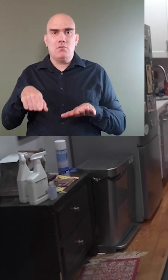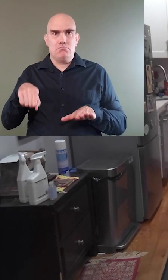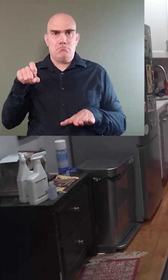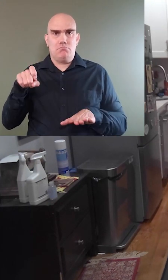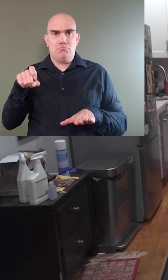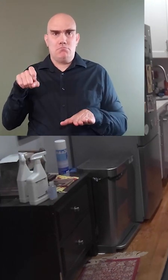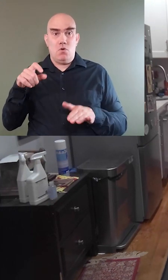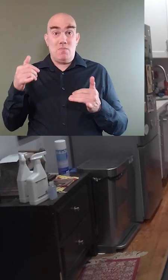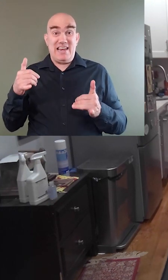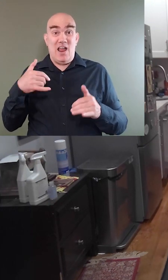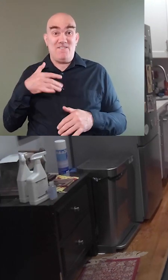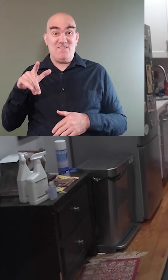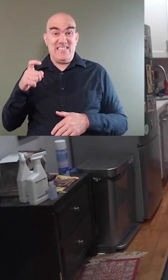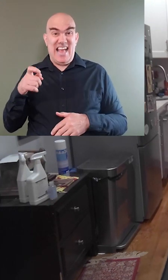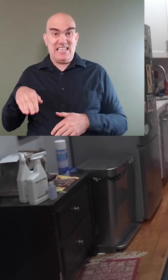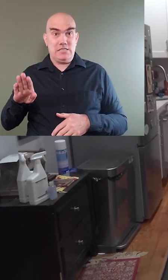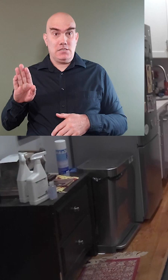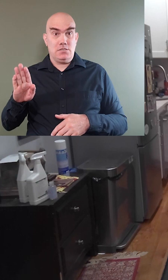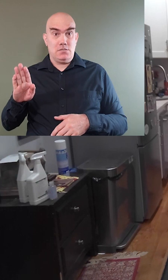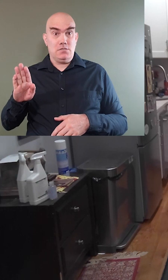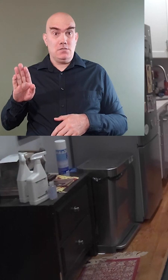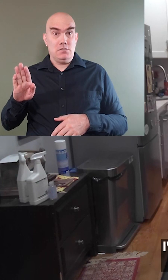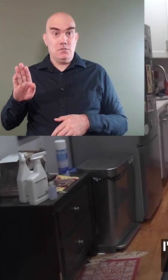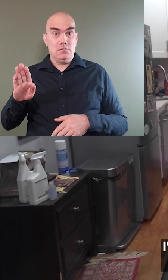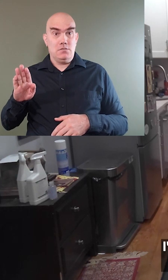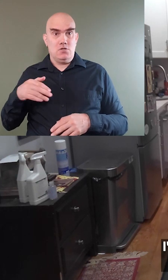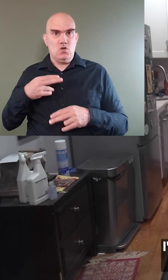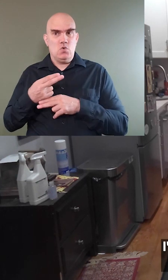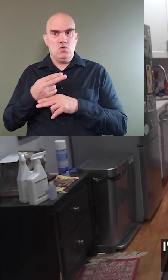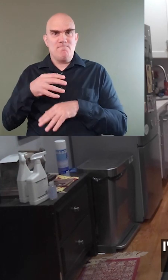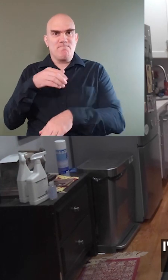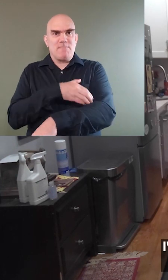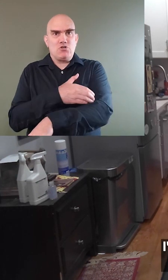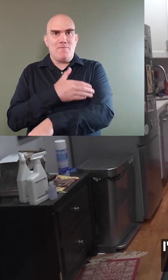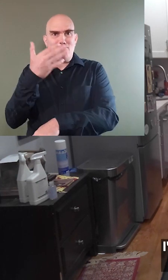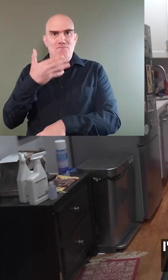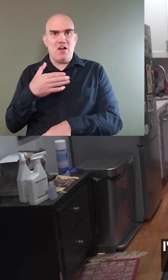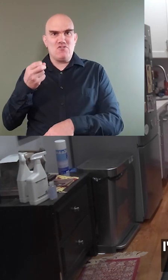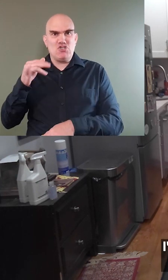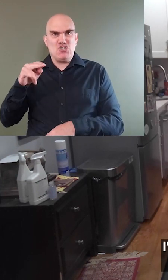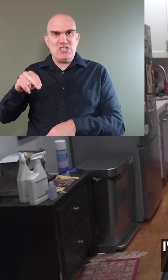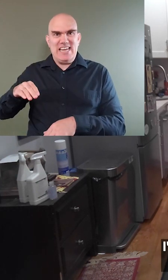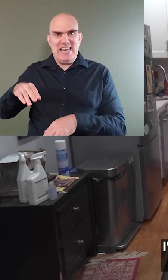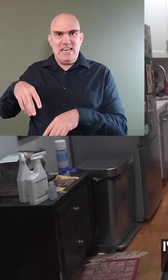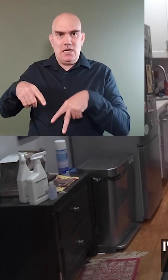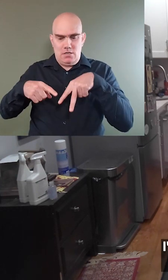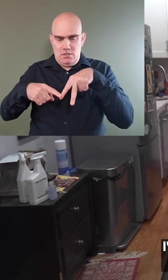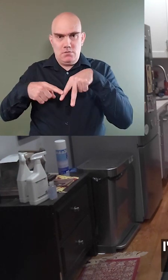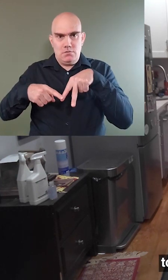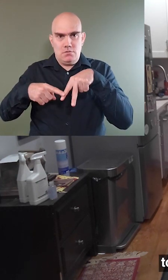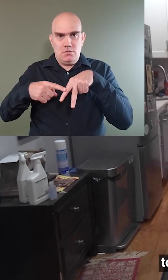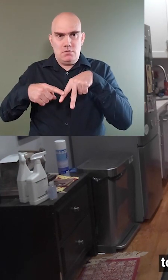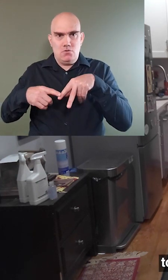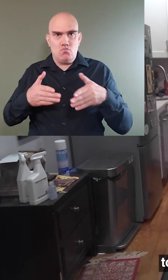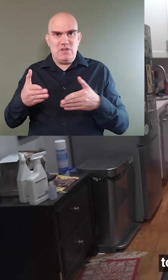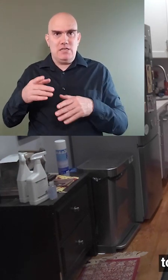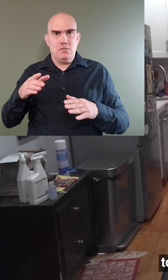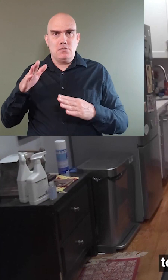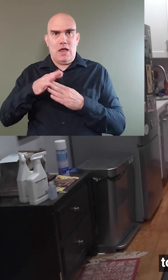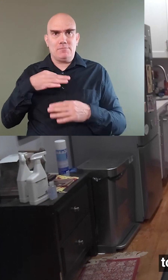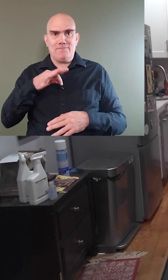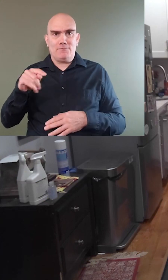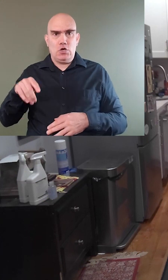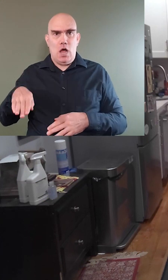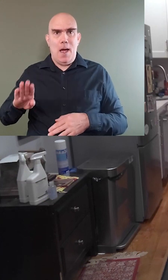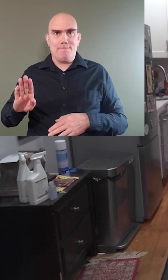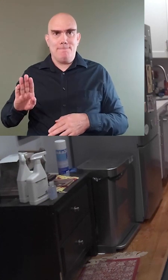And right now I'm flexing my ankle. I'm using the muscles in the front of my shin to bring the top of my